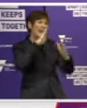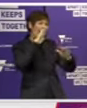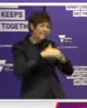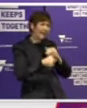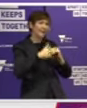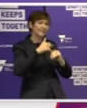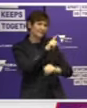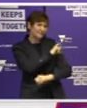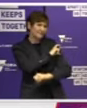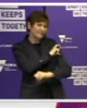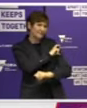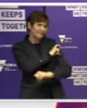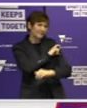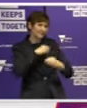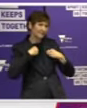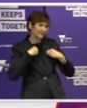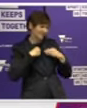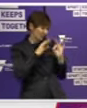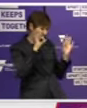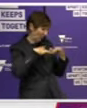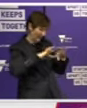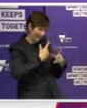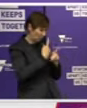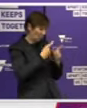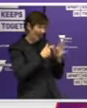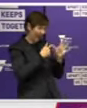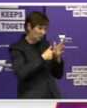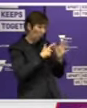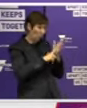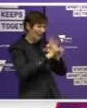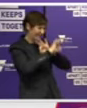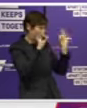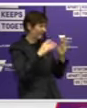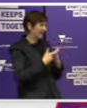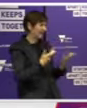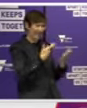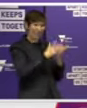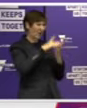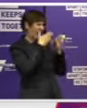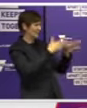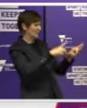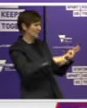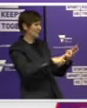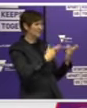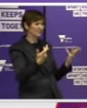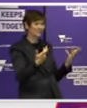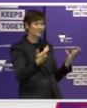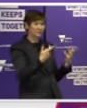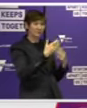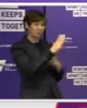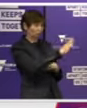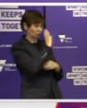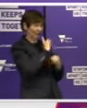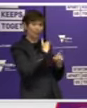No. No. Well, otherwise, how could I answer the question about... I was asked a very direct question.